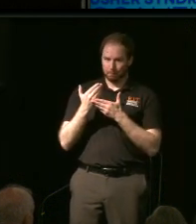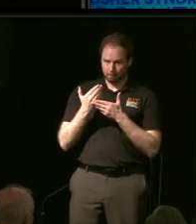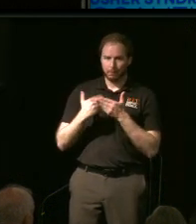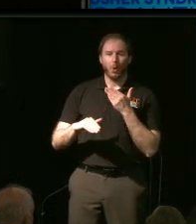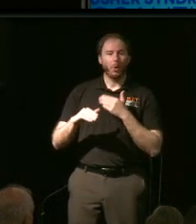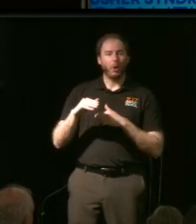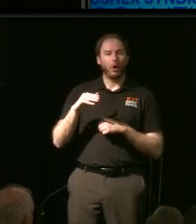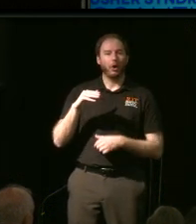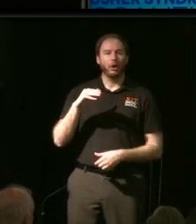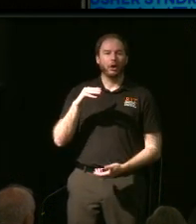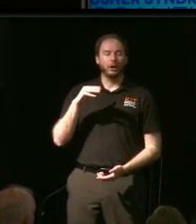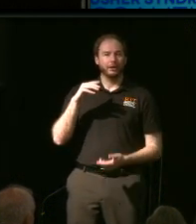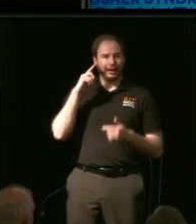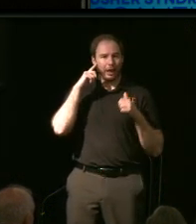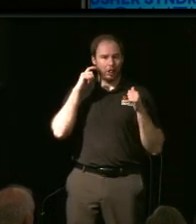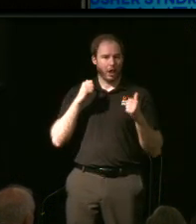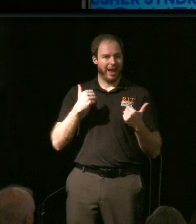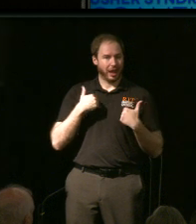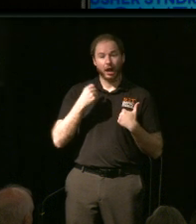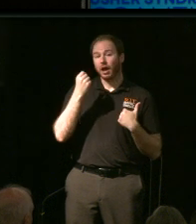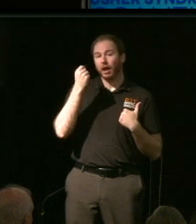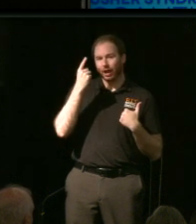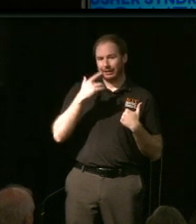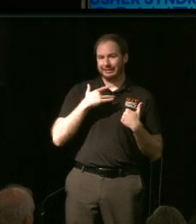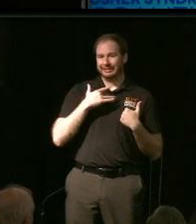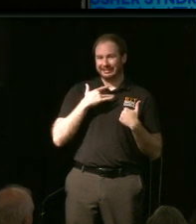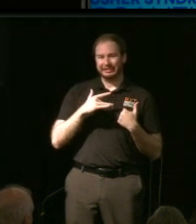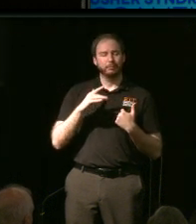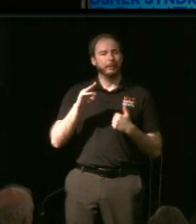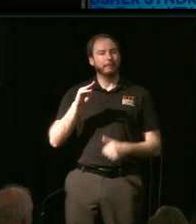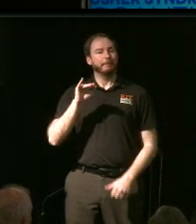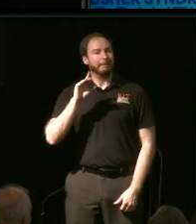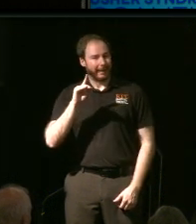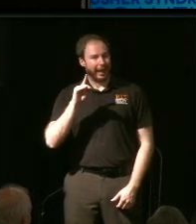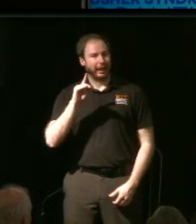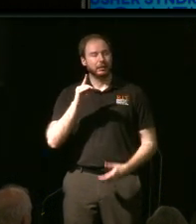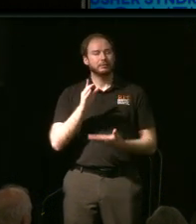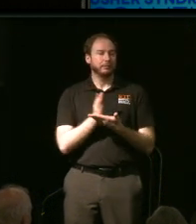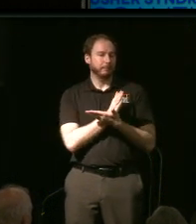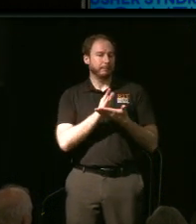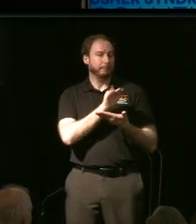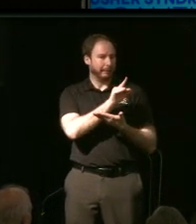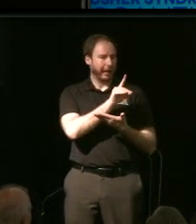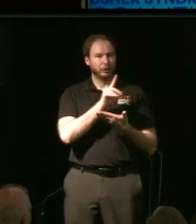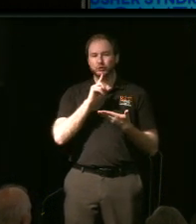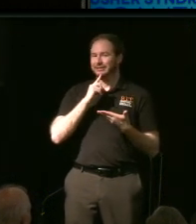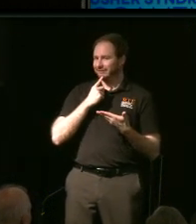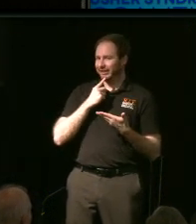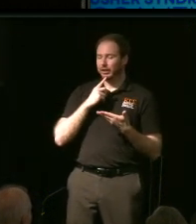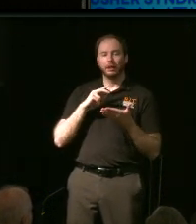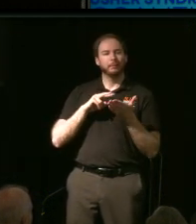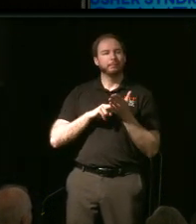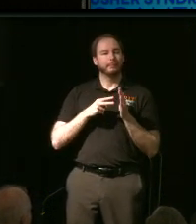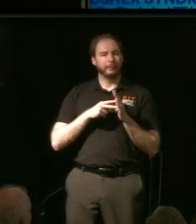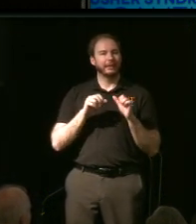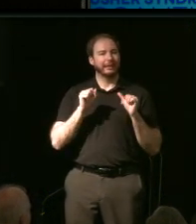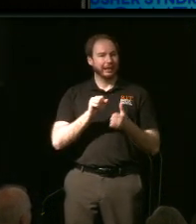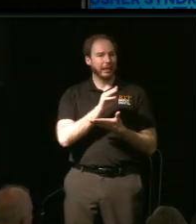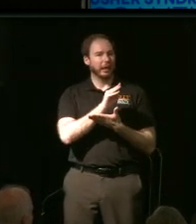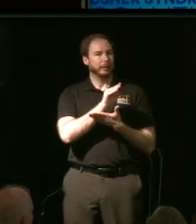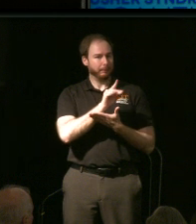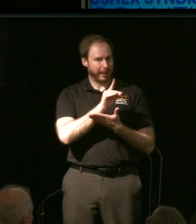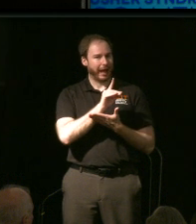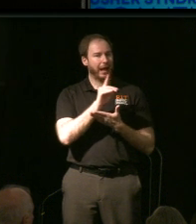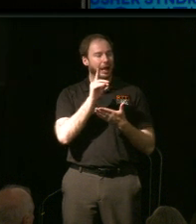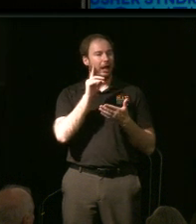with hearing loss. It's typically mild to severe, which means that it's a mild loss